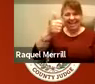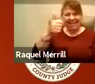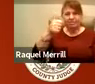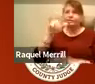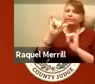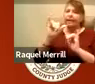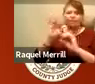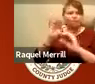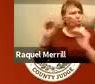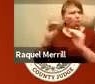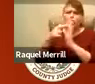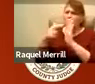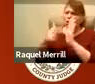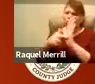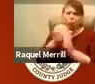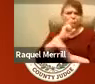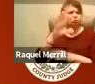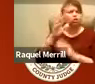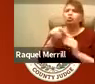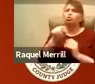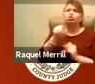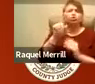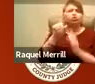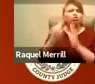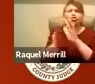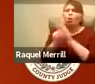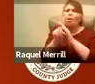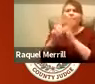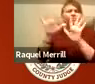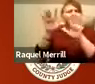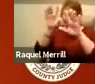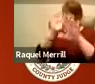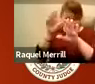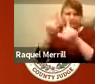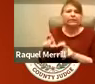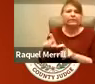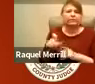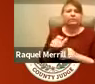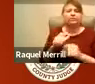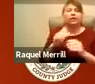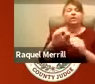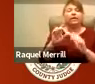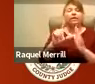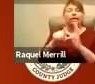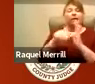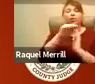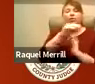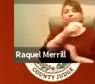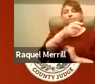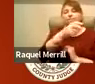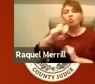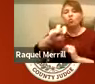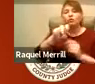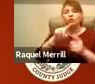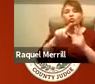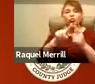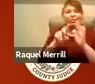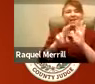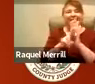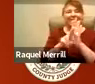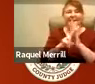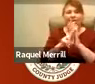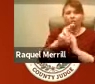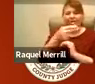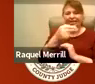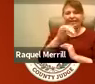thing, no registration, just show up. And then it moves on to Hidalgo, Texas for August the 12th and